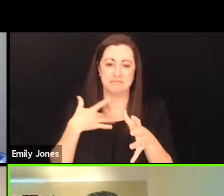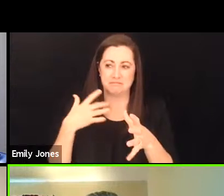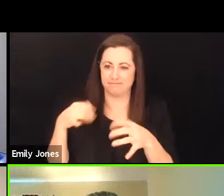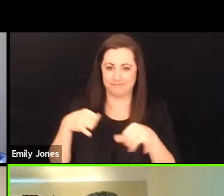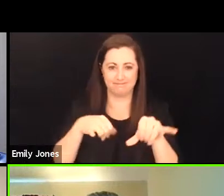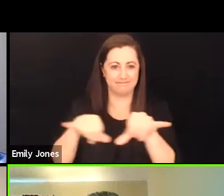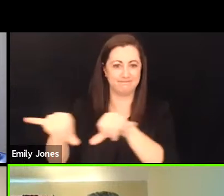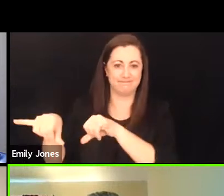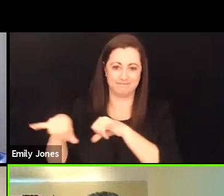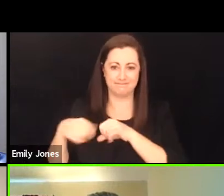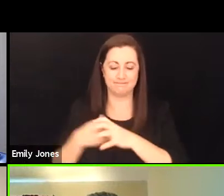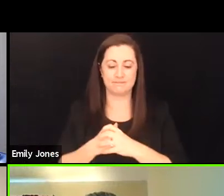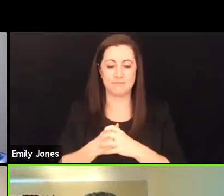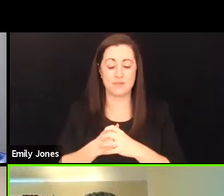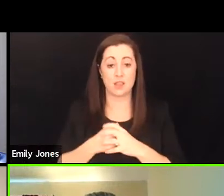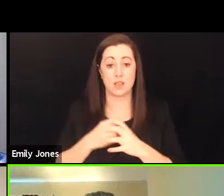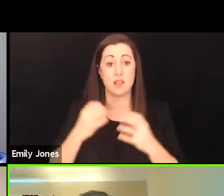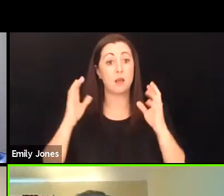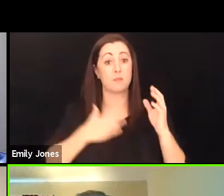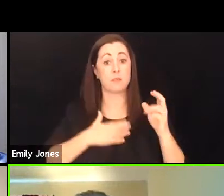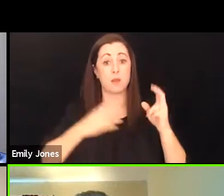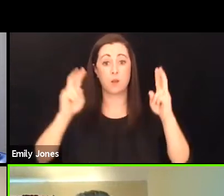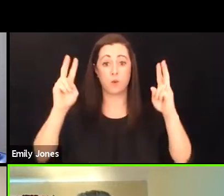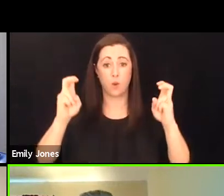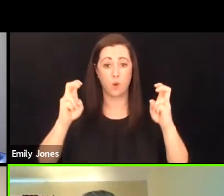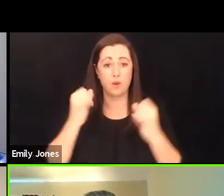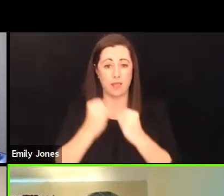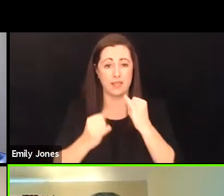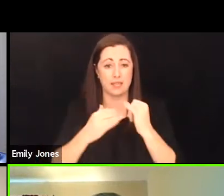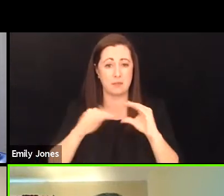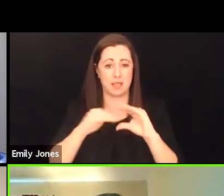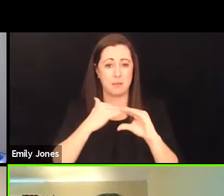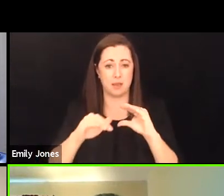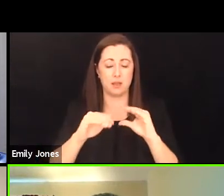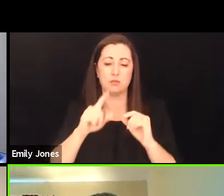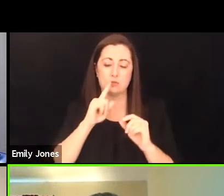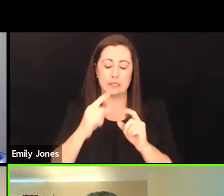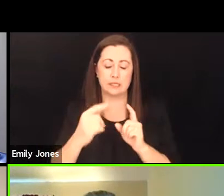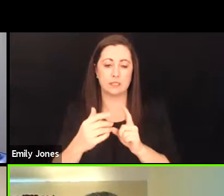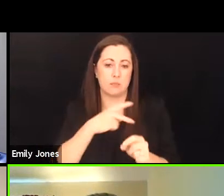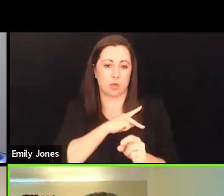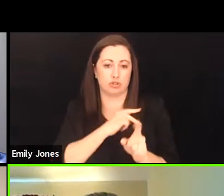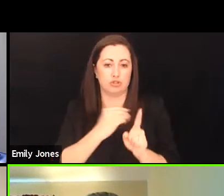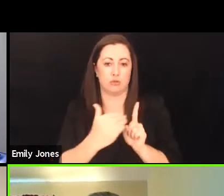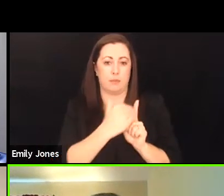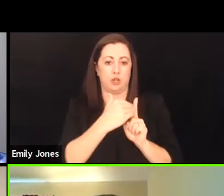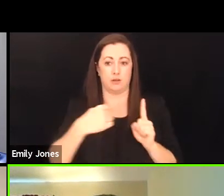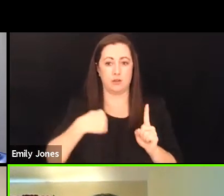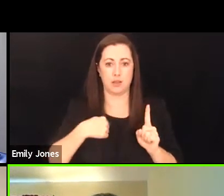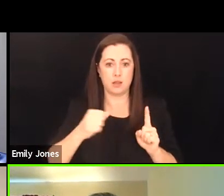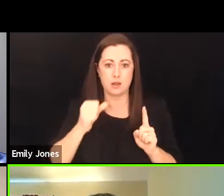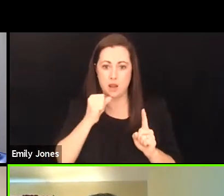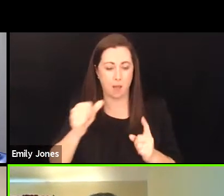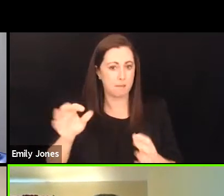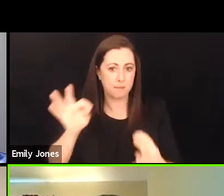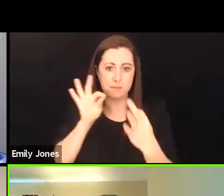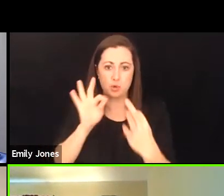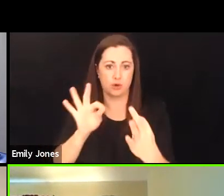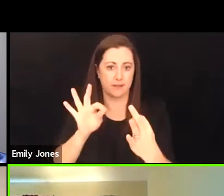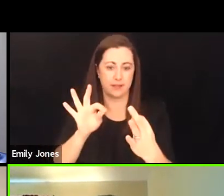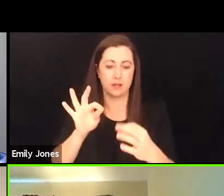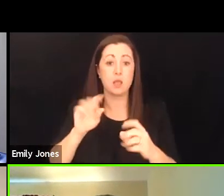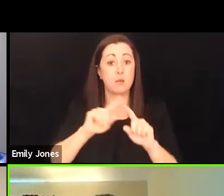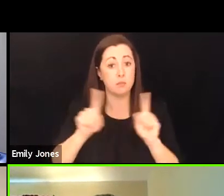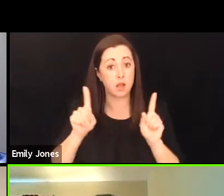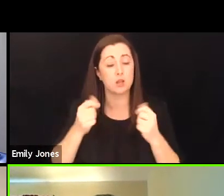The quote itself is a personal reminder more so than anything else that, you know, I'm not perfect, but I'm going to give it my all. I'm going to